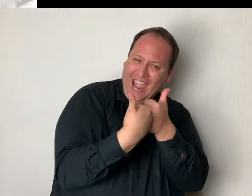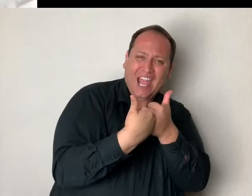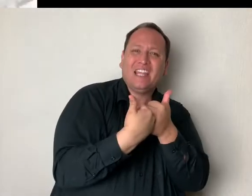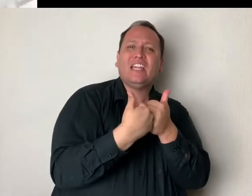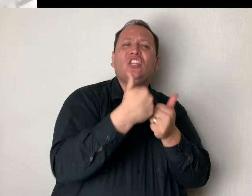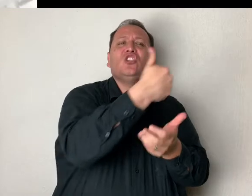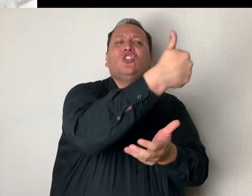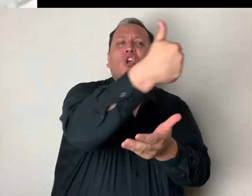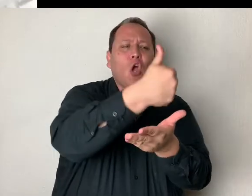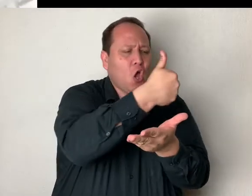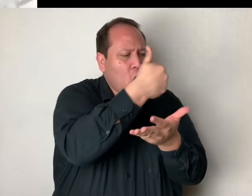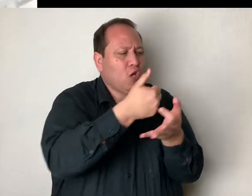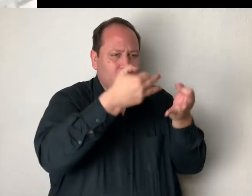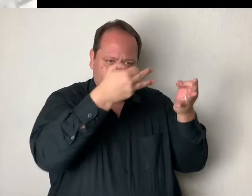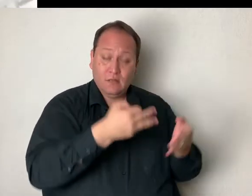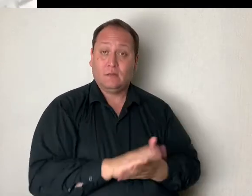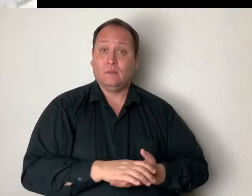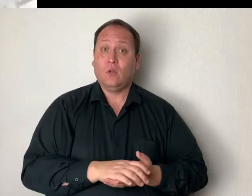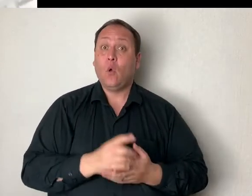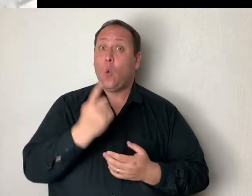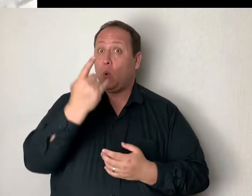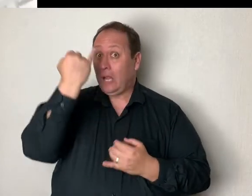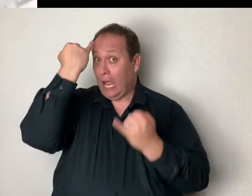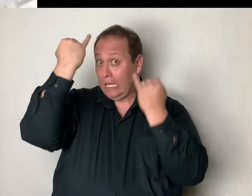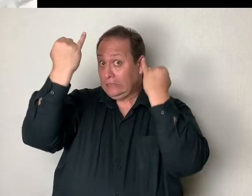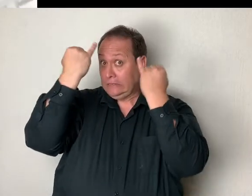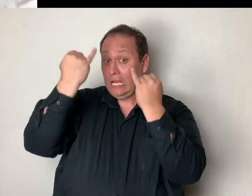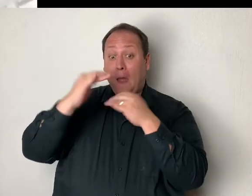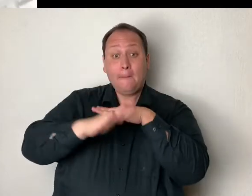Some of the basic ideas, and by no means